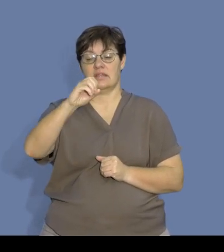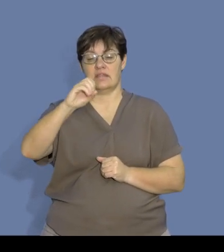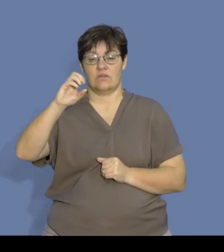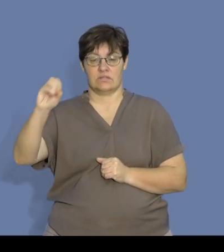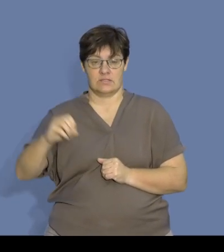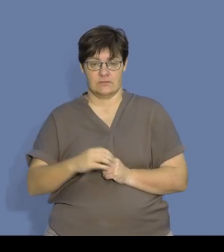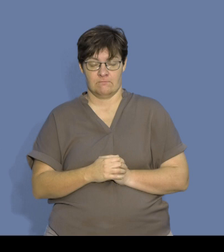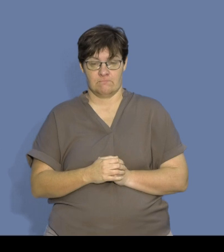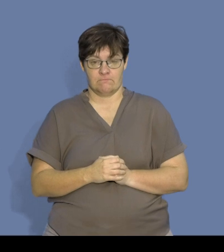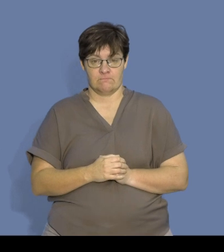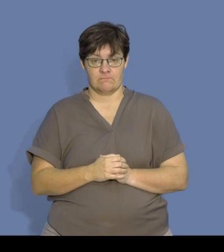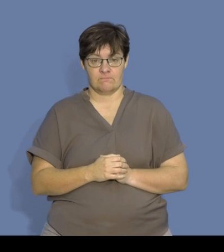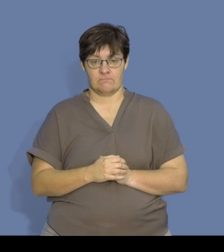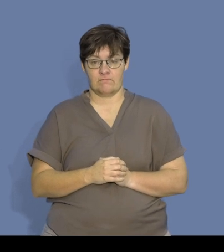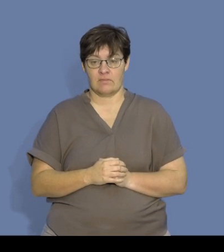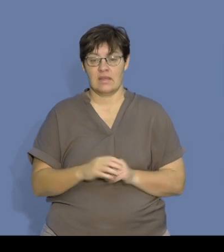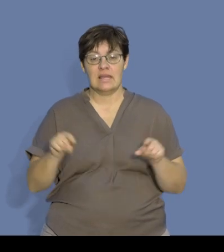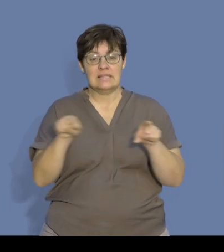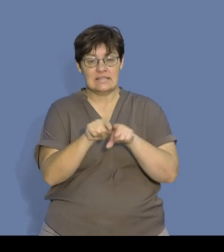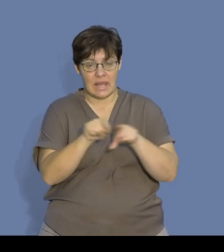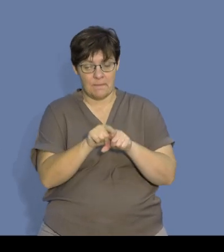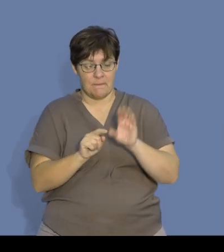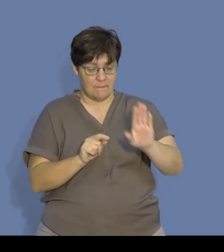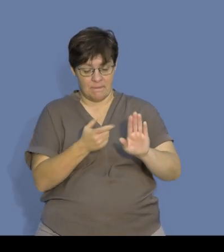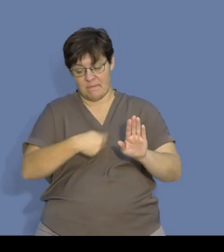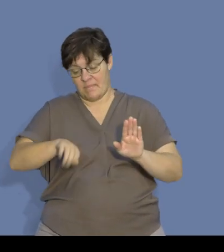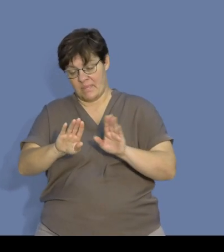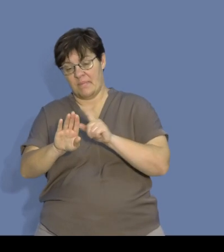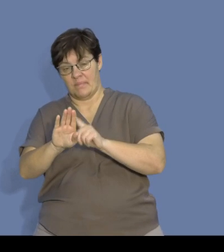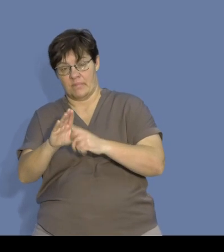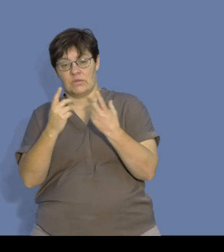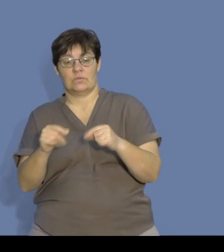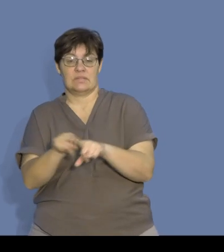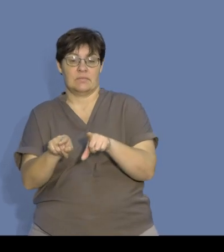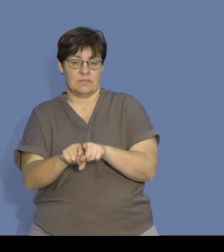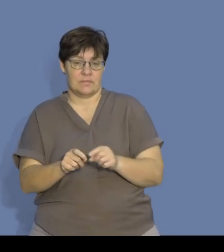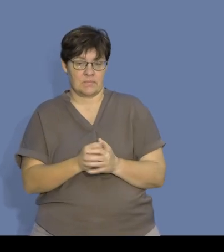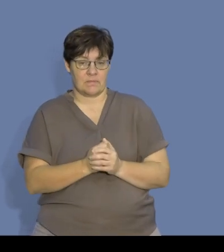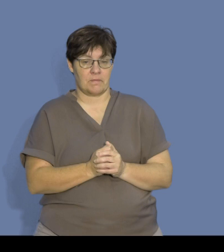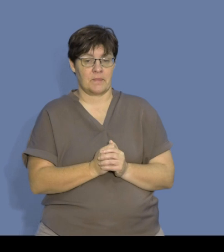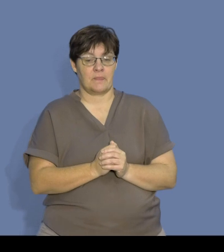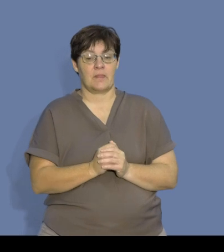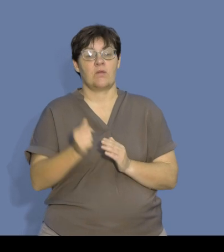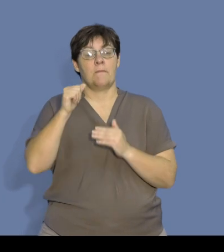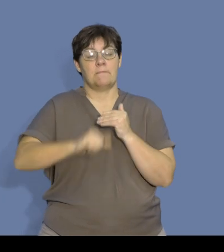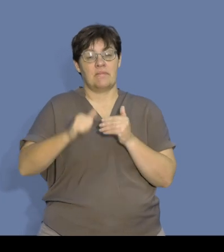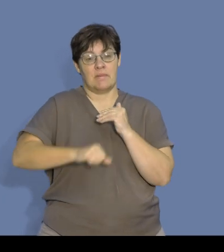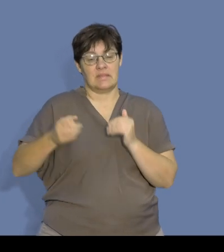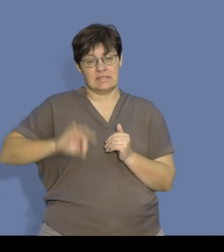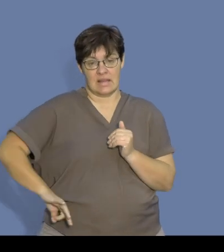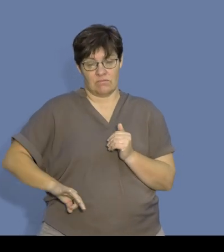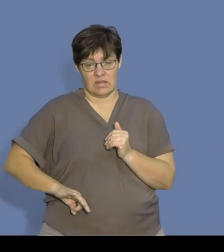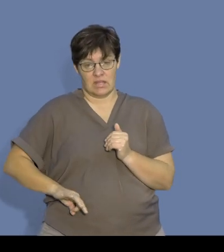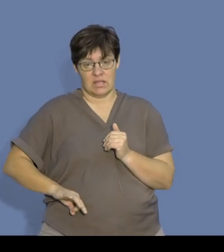336,000. We're going to do the exact same for partner Vish. So his monthly salary,